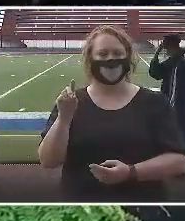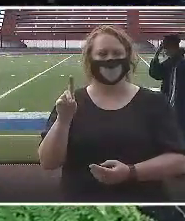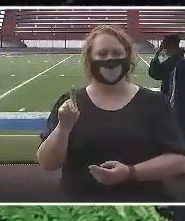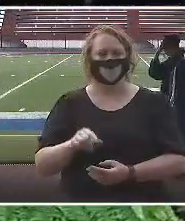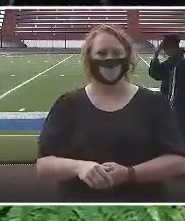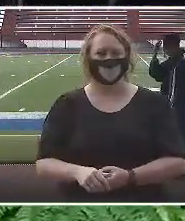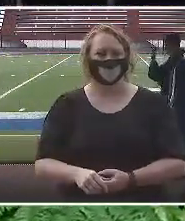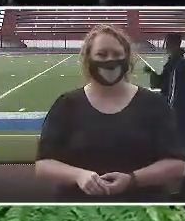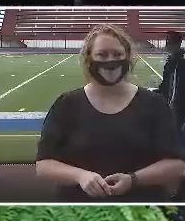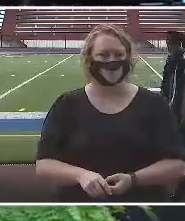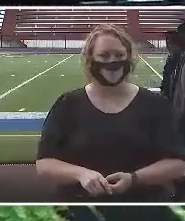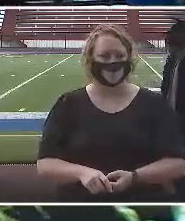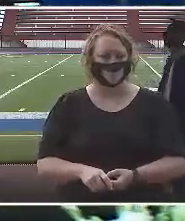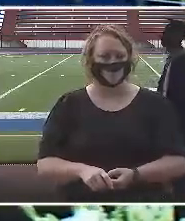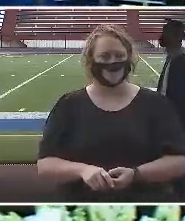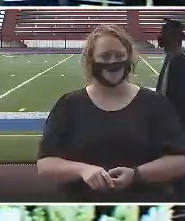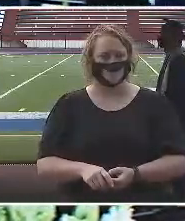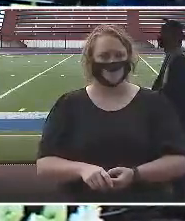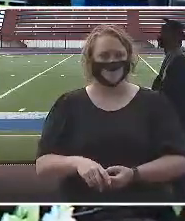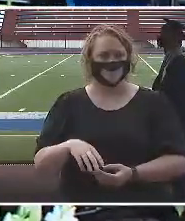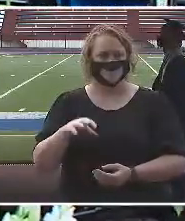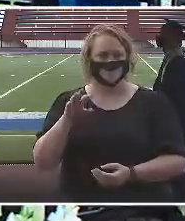Thor Holder.